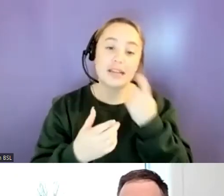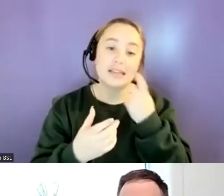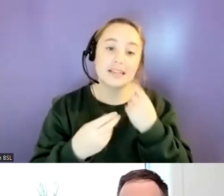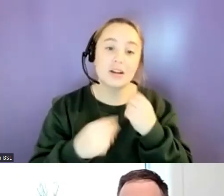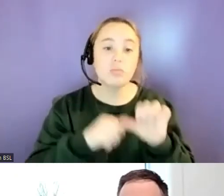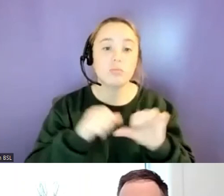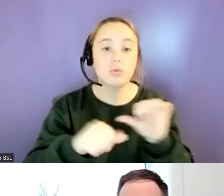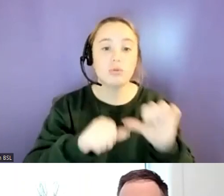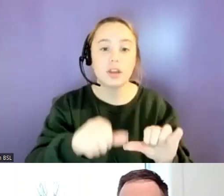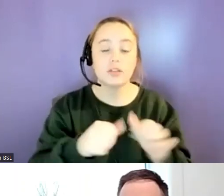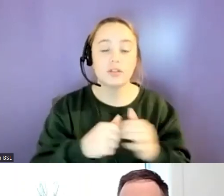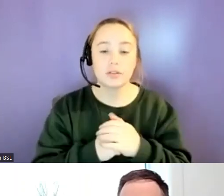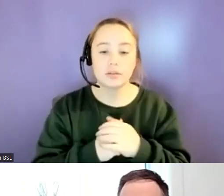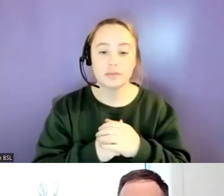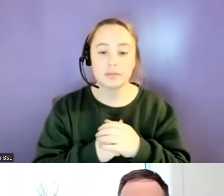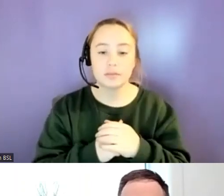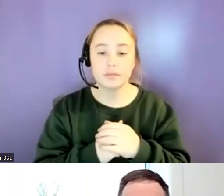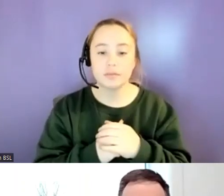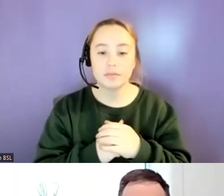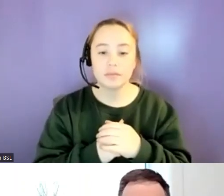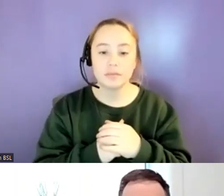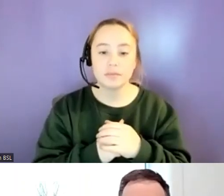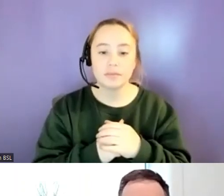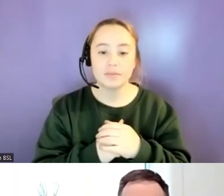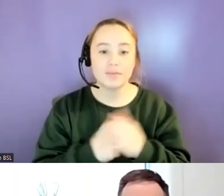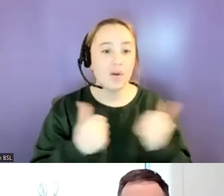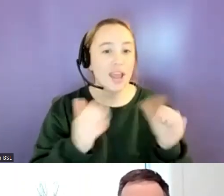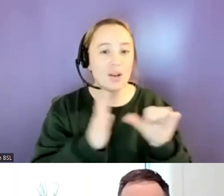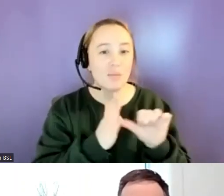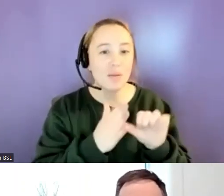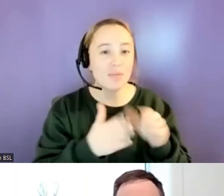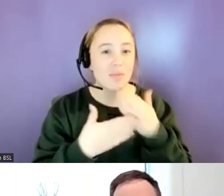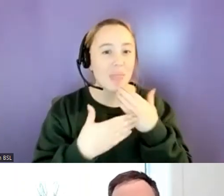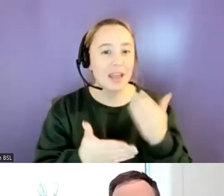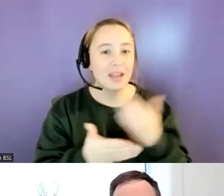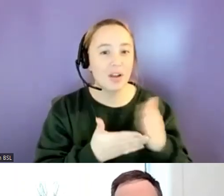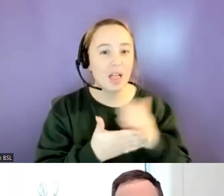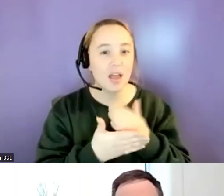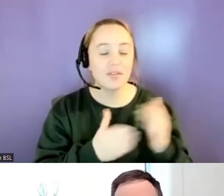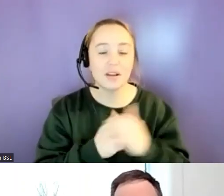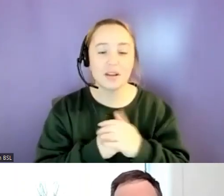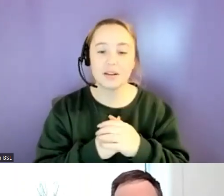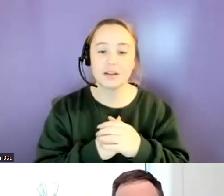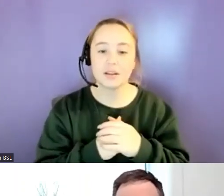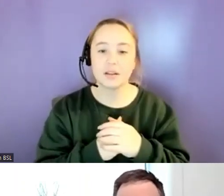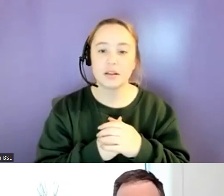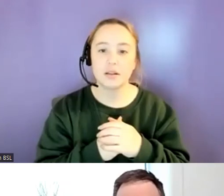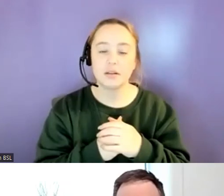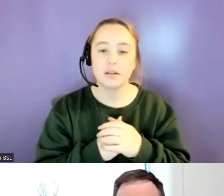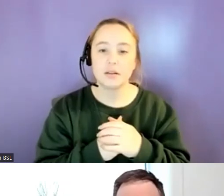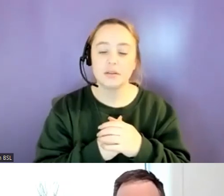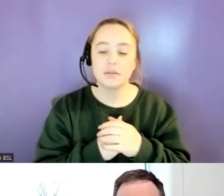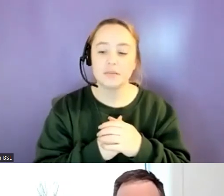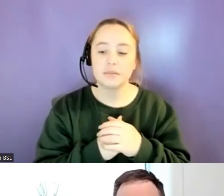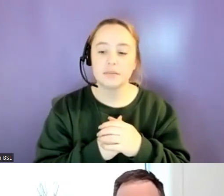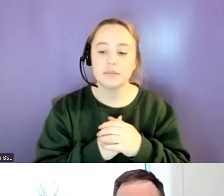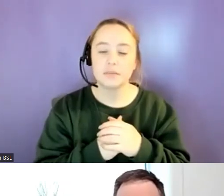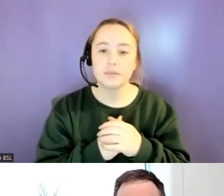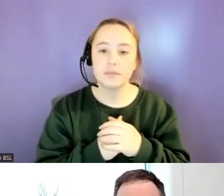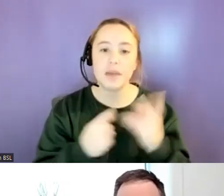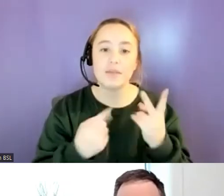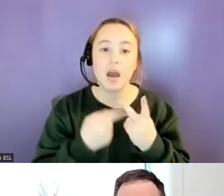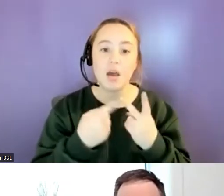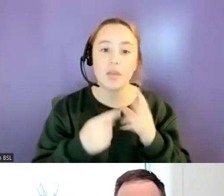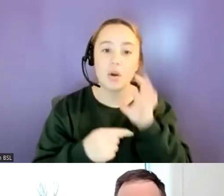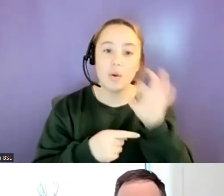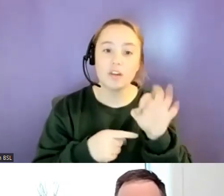process for you. No problem. Thank you for clarifying that. Thanks, Cheryl. Just on that, actually, there is another question